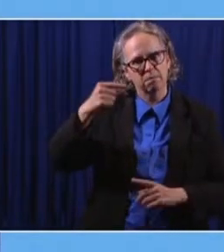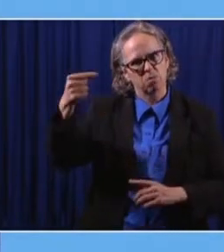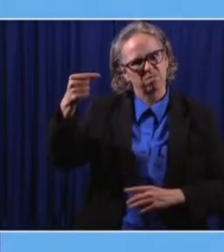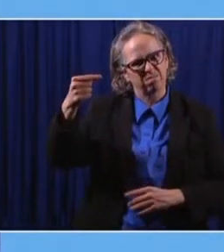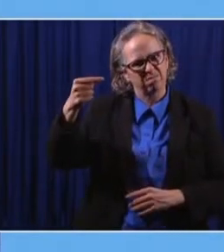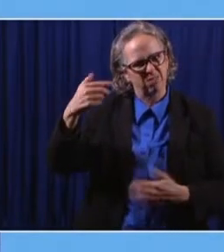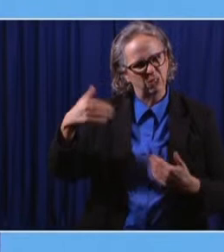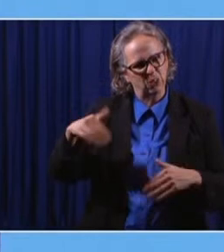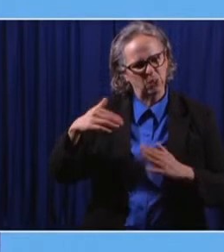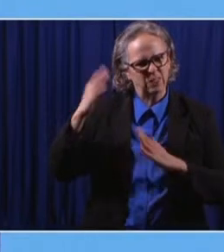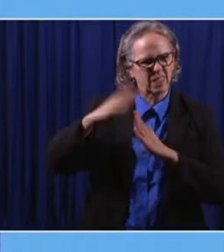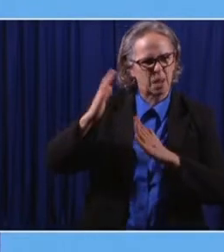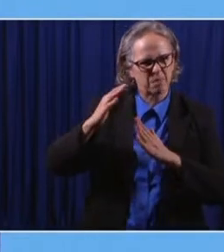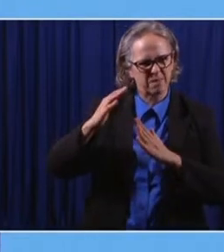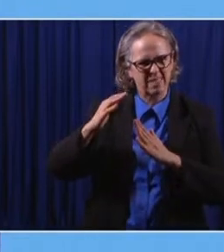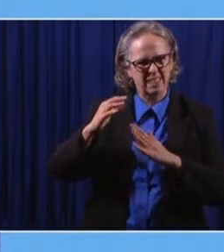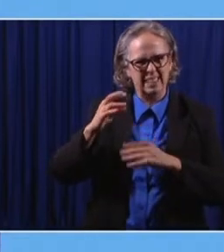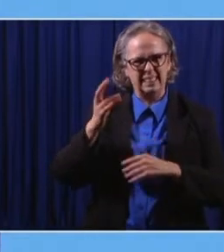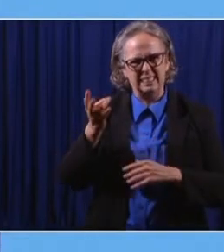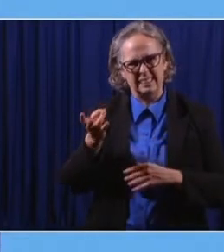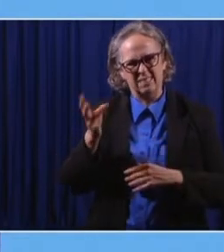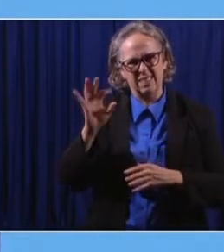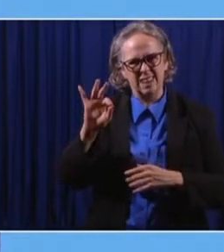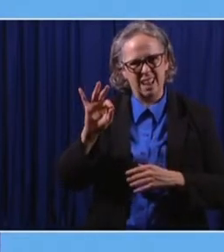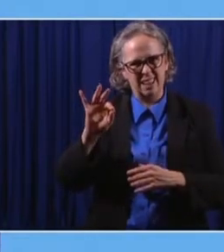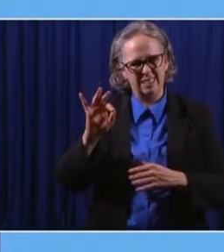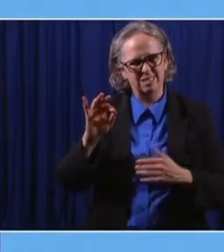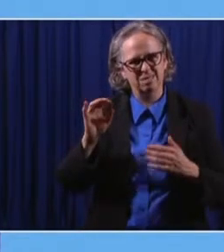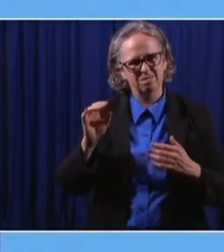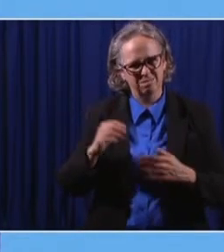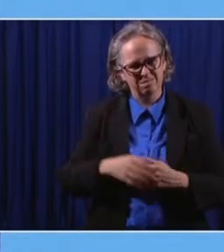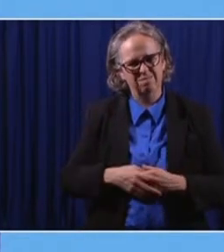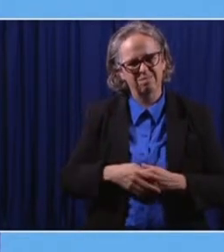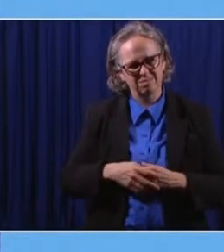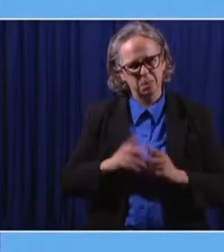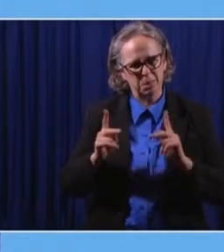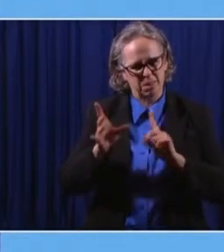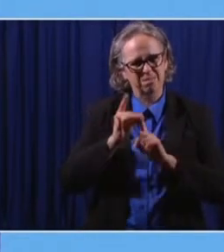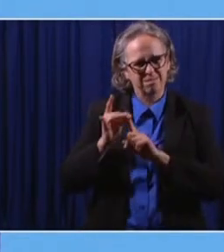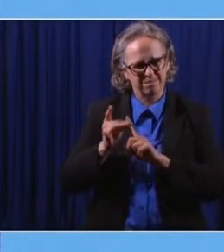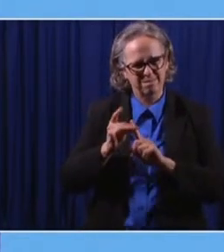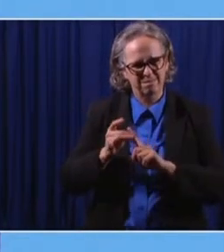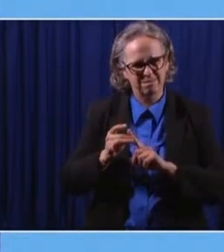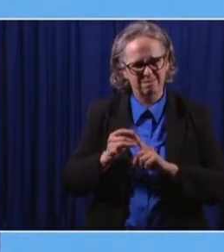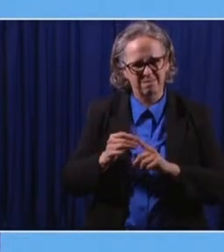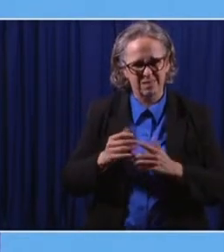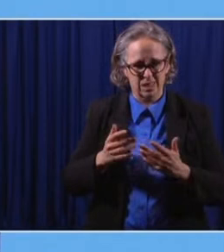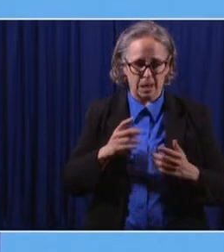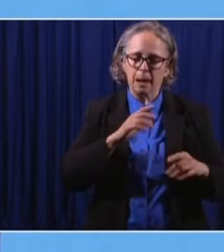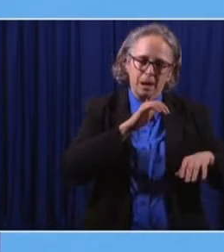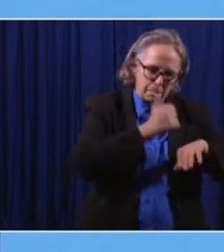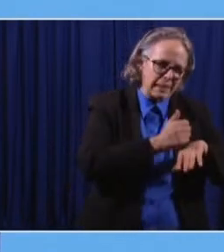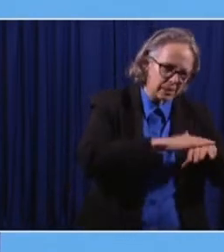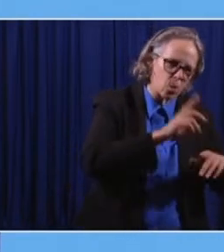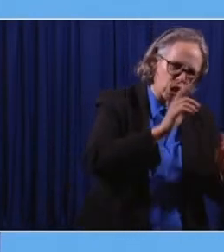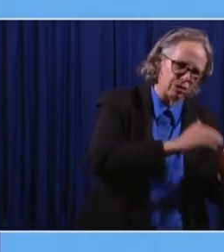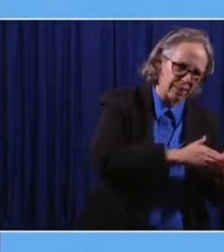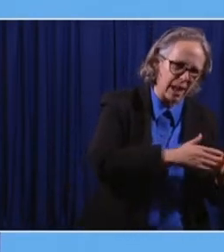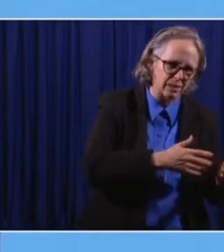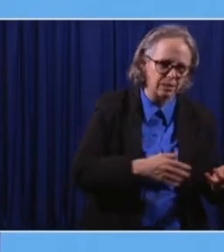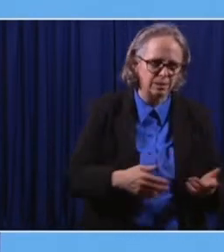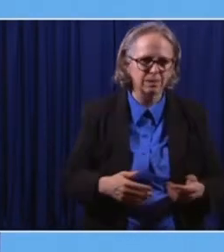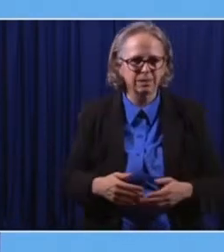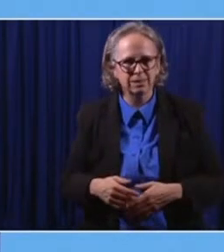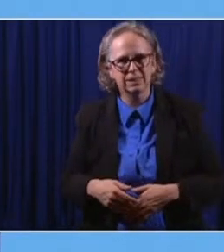had 79 cases actually, but if you do that based on 100,000, that's 233. So they